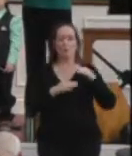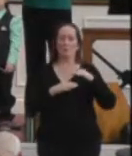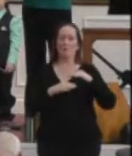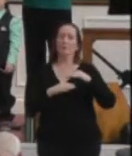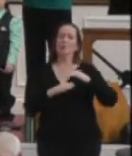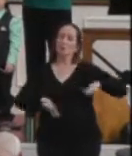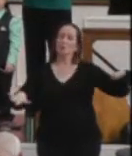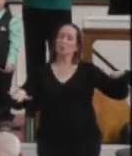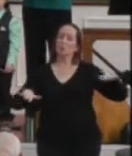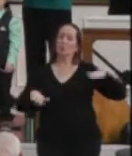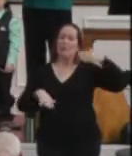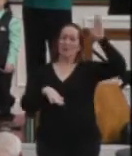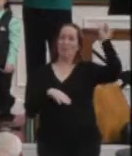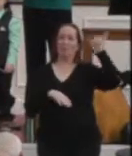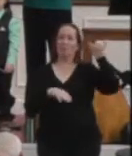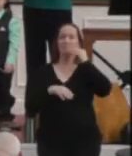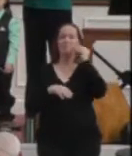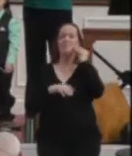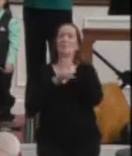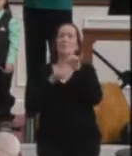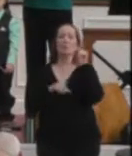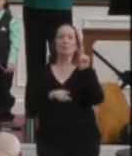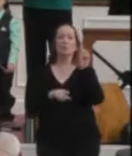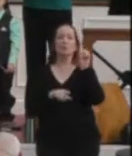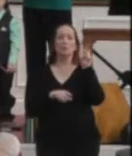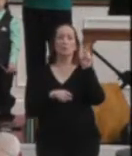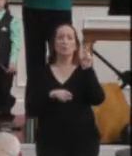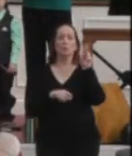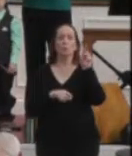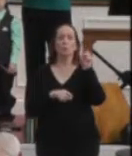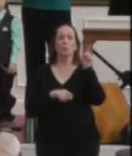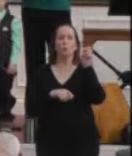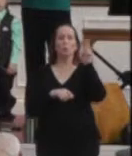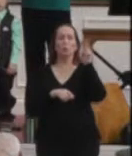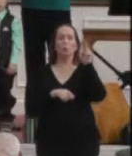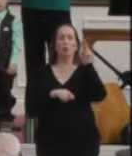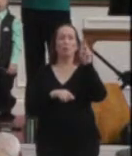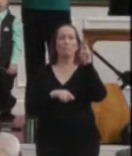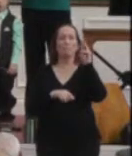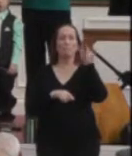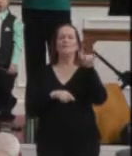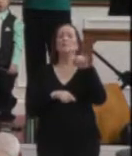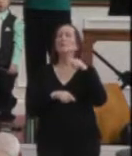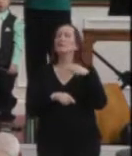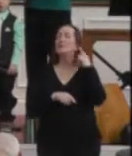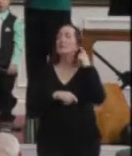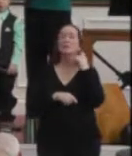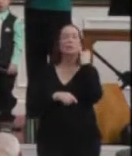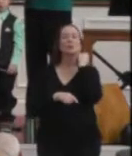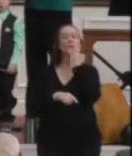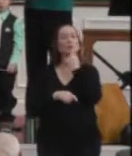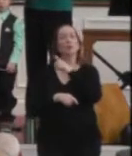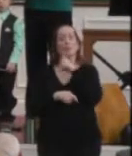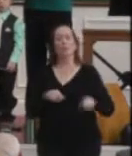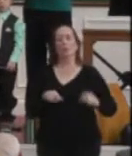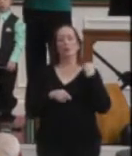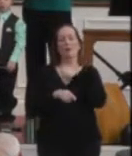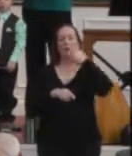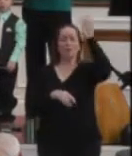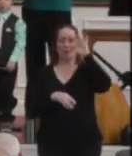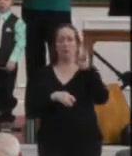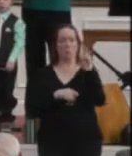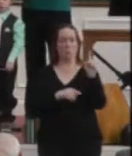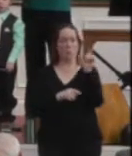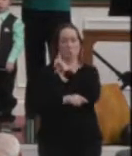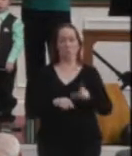homes. And out of Deuteronomy chapter 6, it says, "Hear, O Israel, the Lord our God is one Lord. You